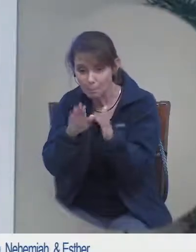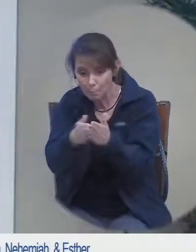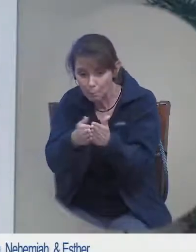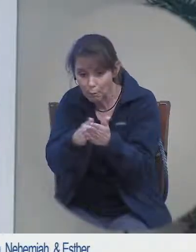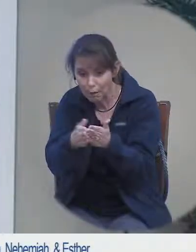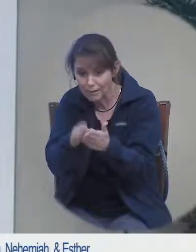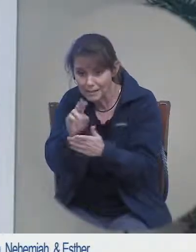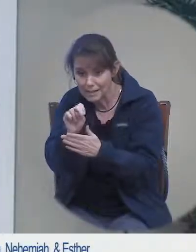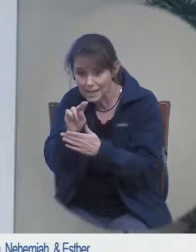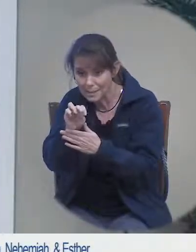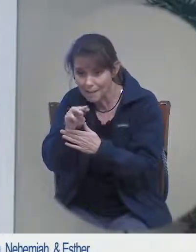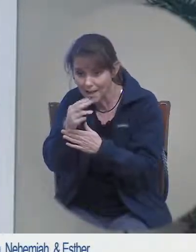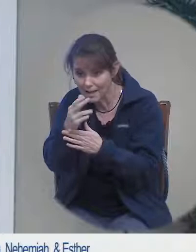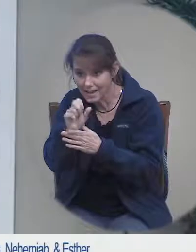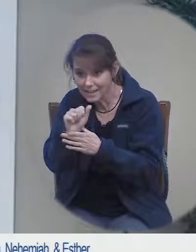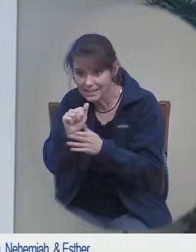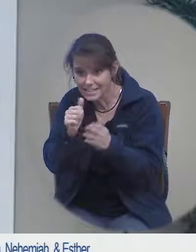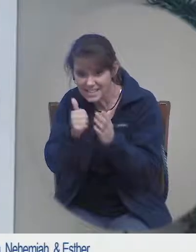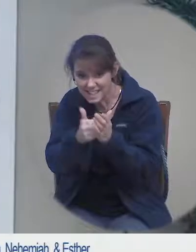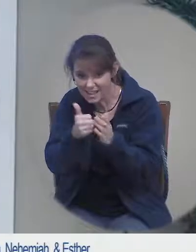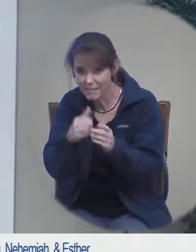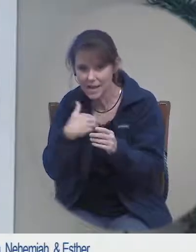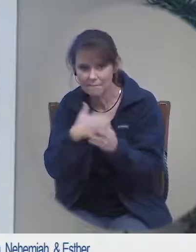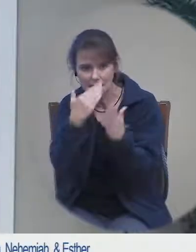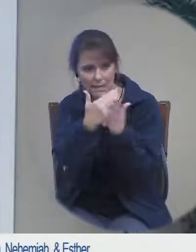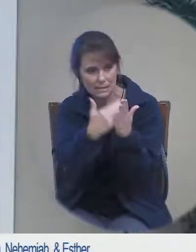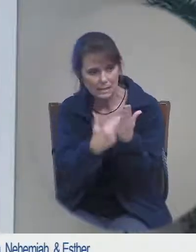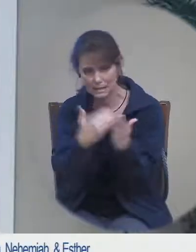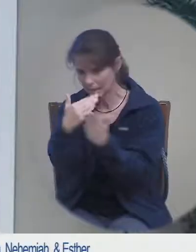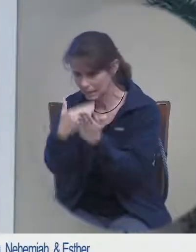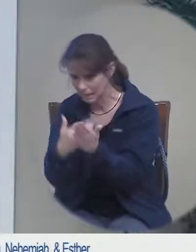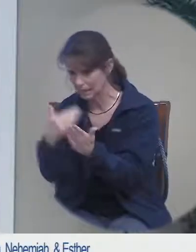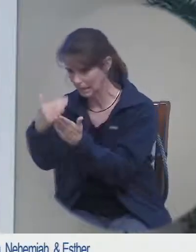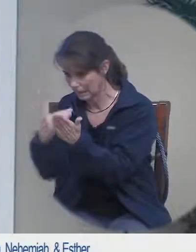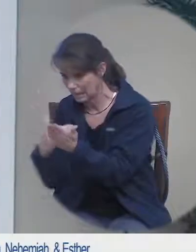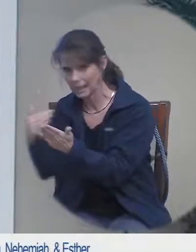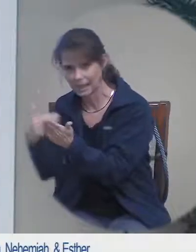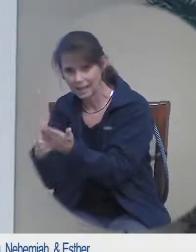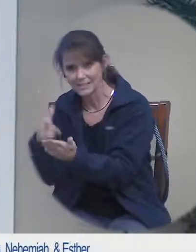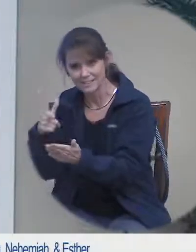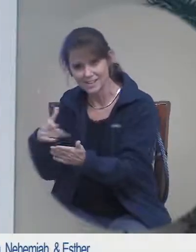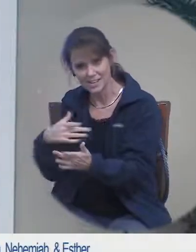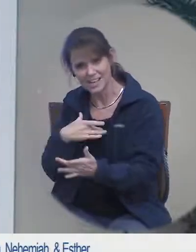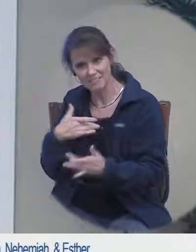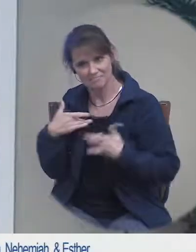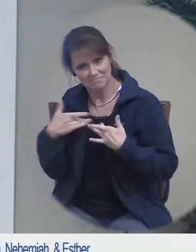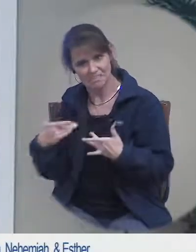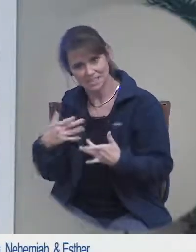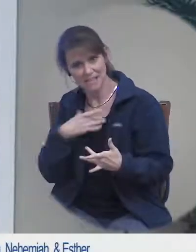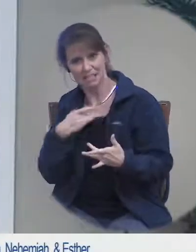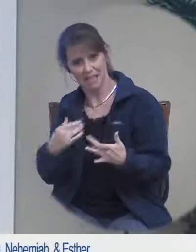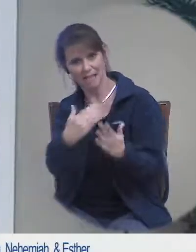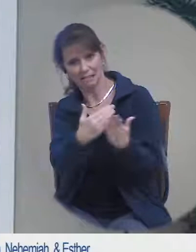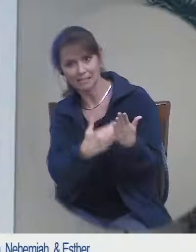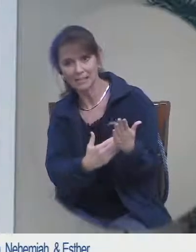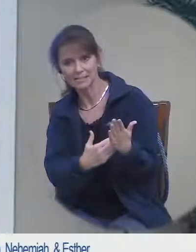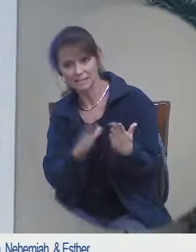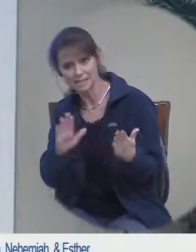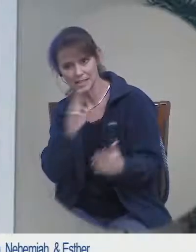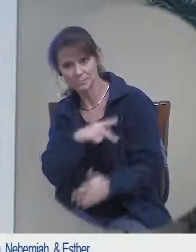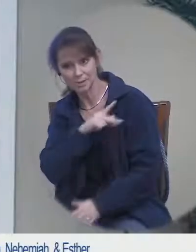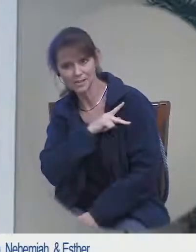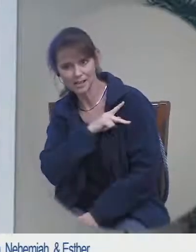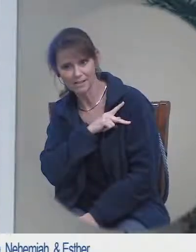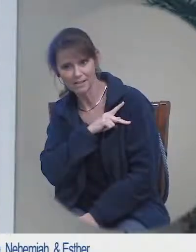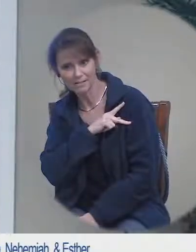for the people. It may be because Nehemiah was governor or he was a cupbearer. Maybe he had a bureaucratic